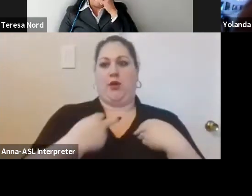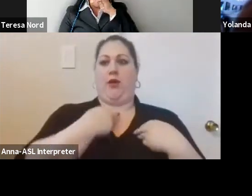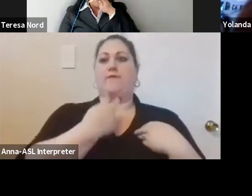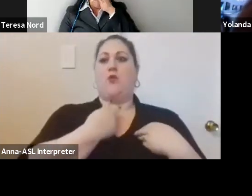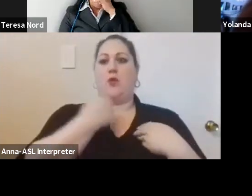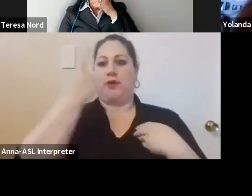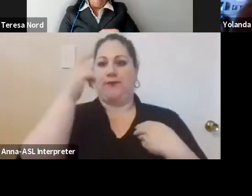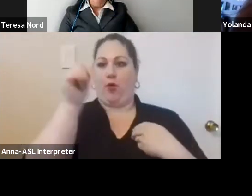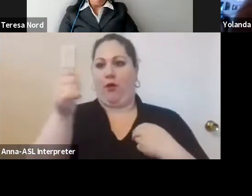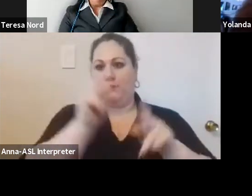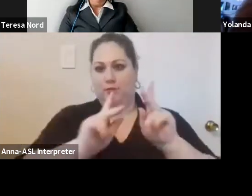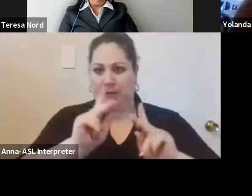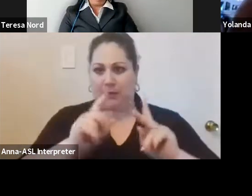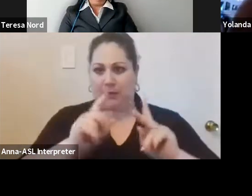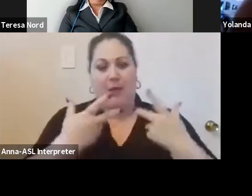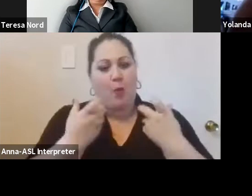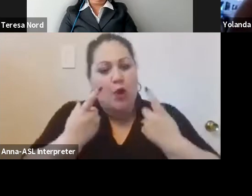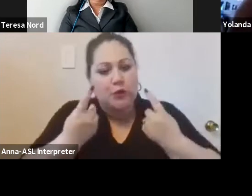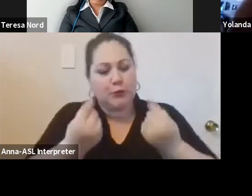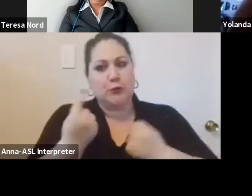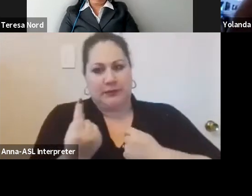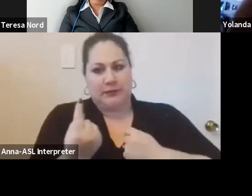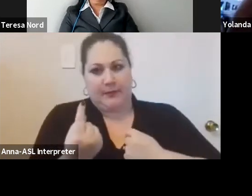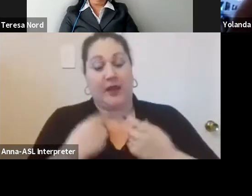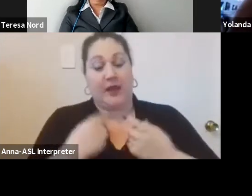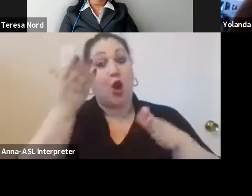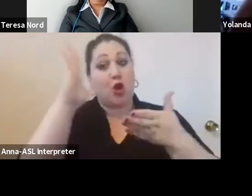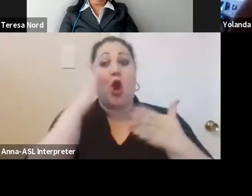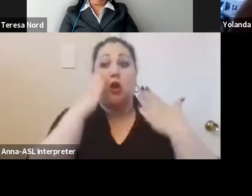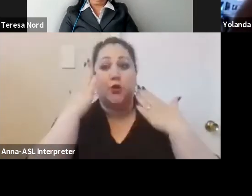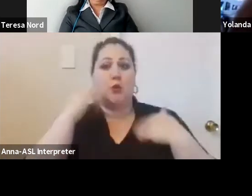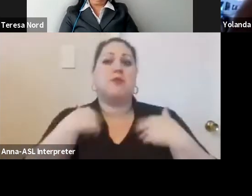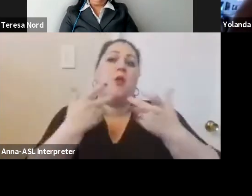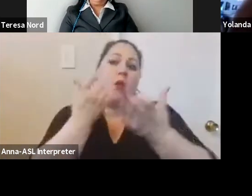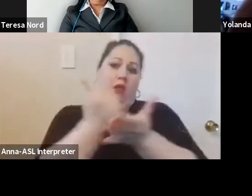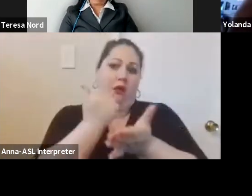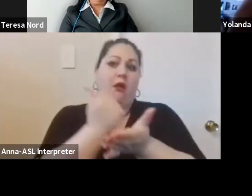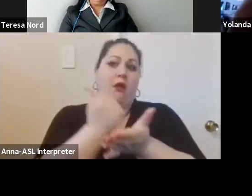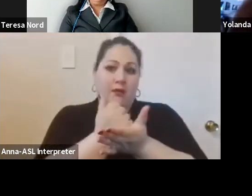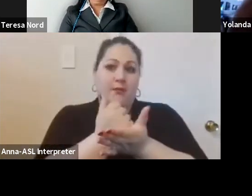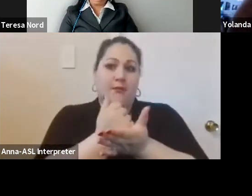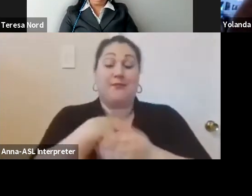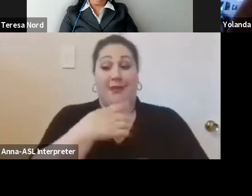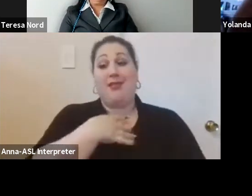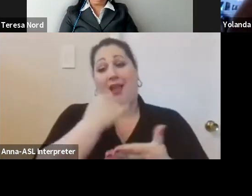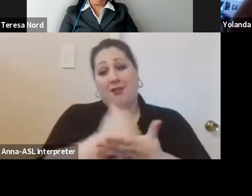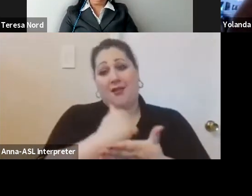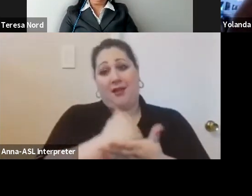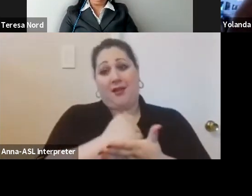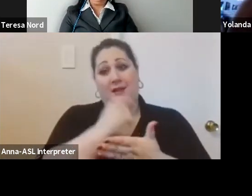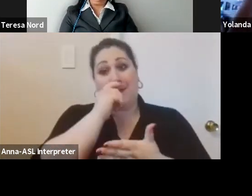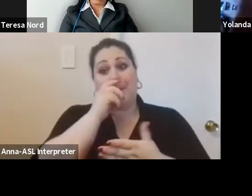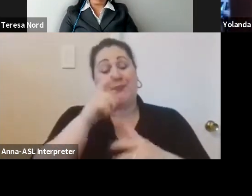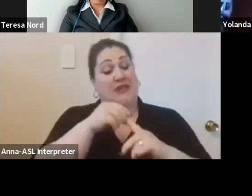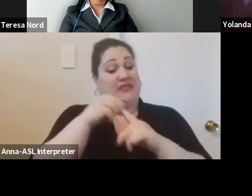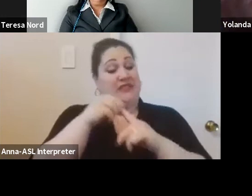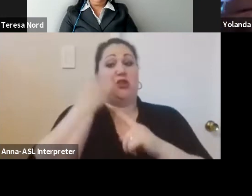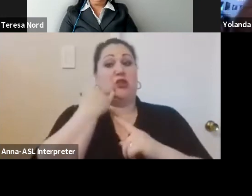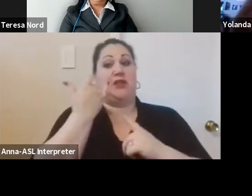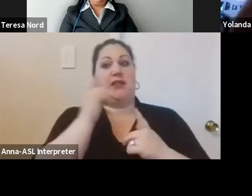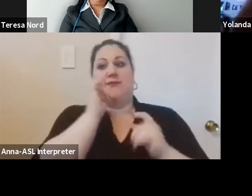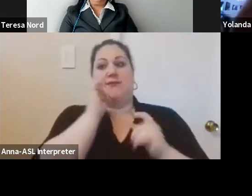do something. God knows I want to help and I like to help, especially when there's injustice going around. I want